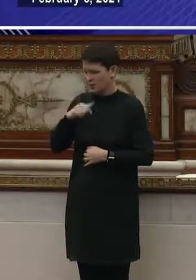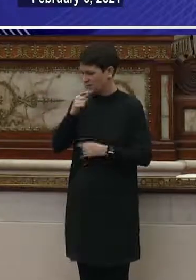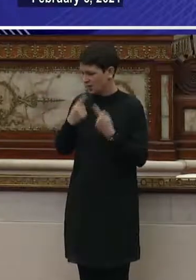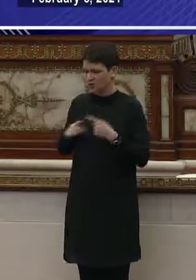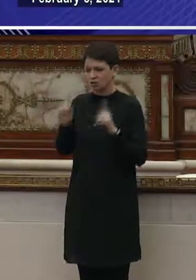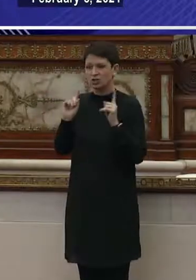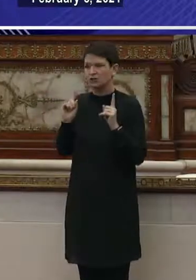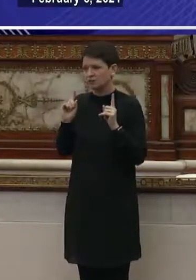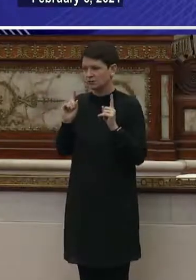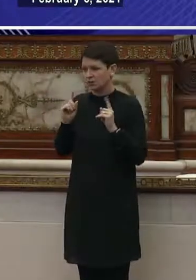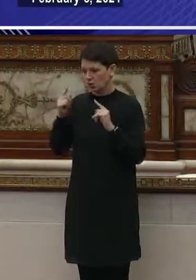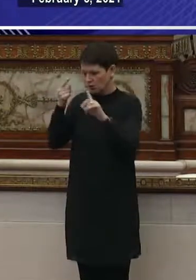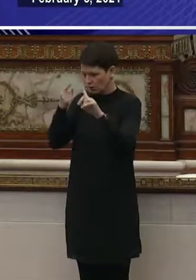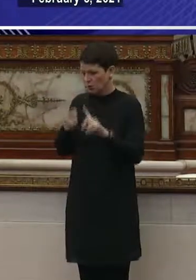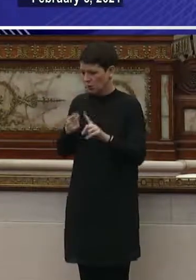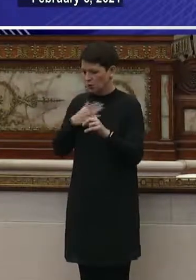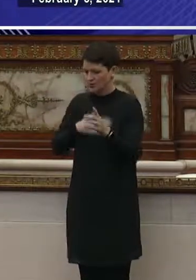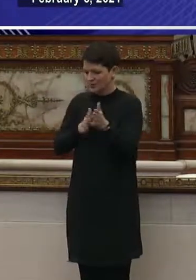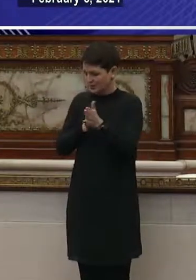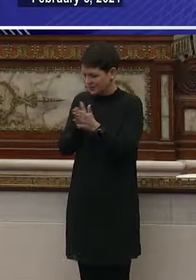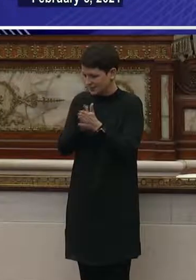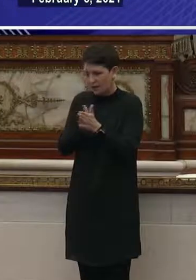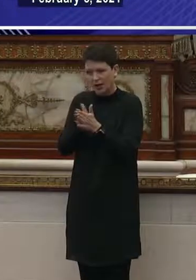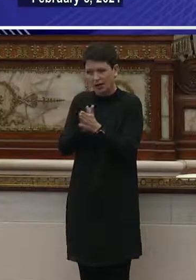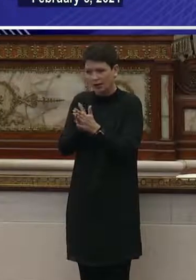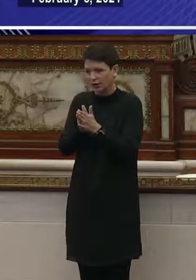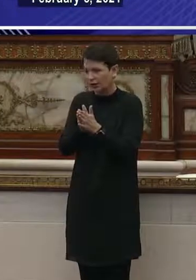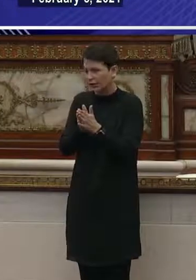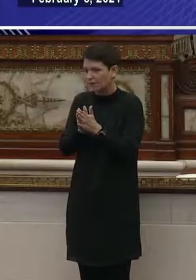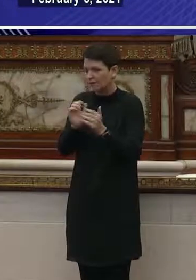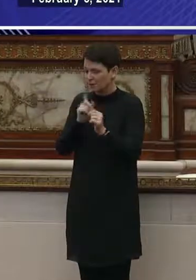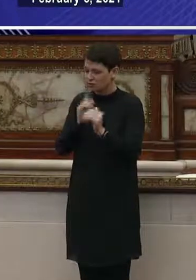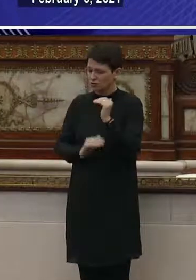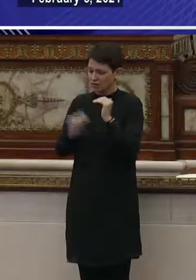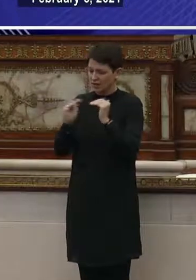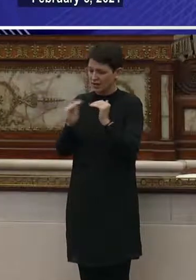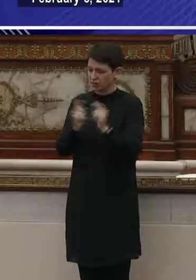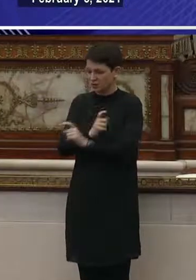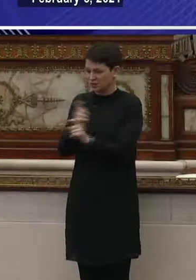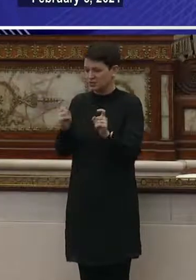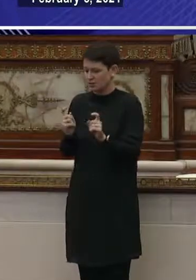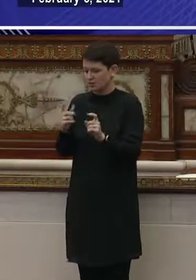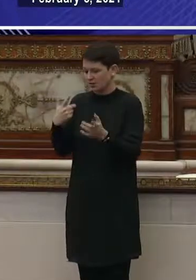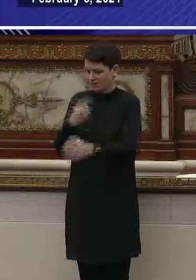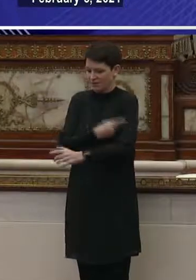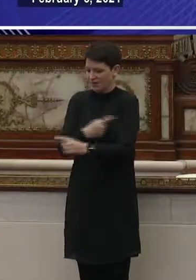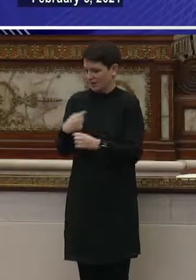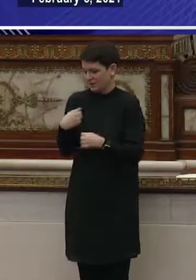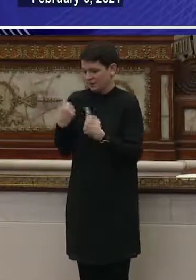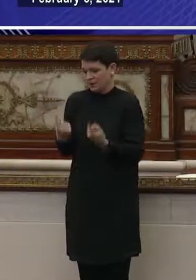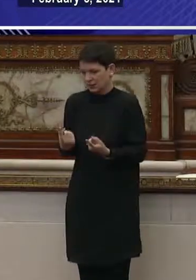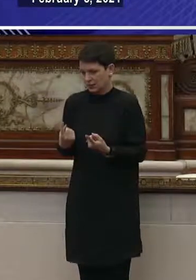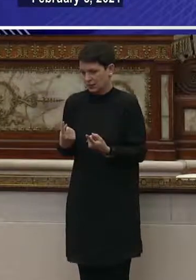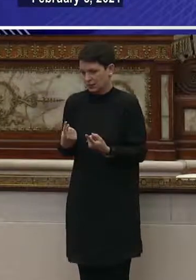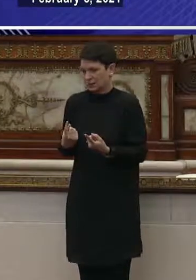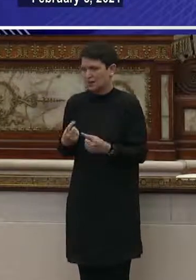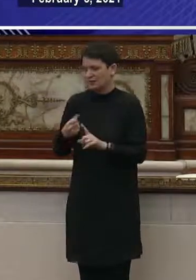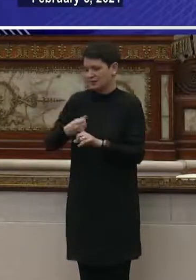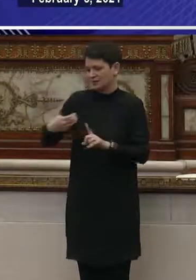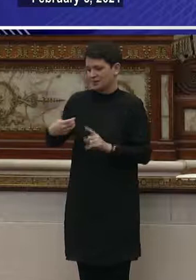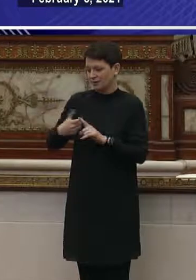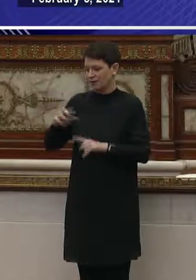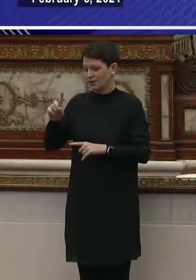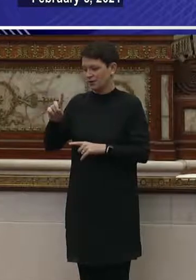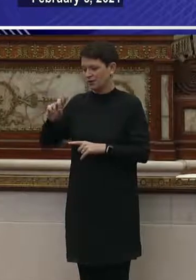achieved the goals desired in ensuring that there is an equitable distribution of the vaccine. This follows up on